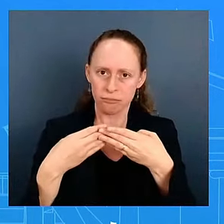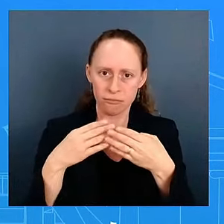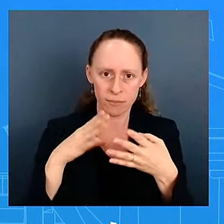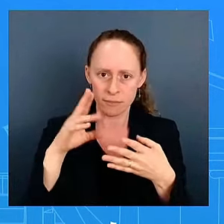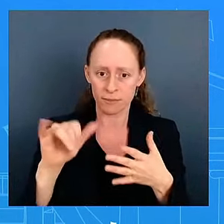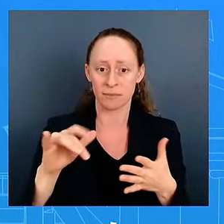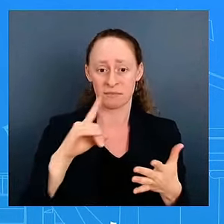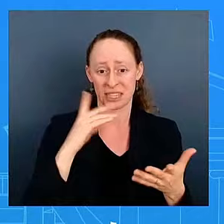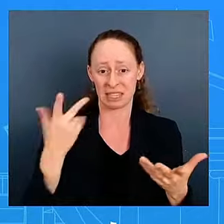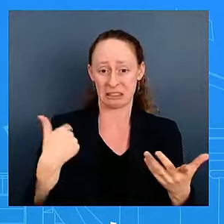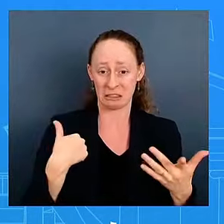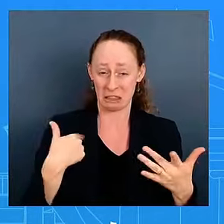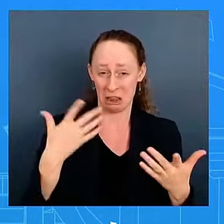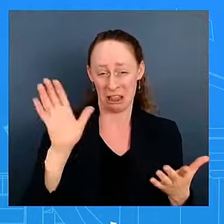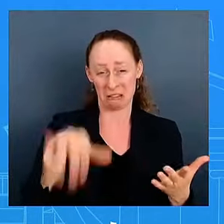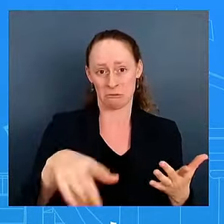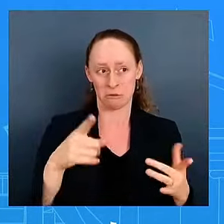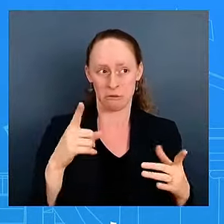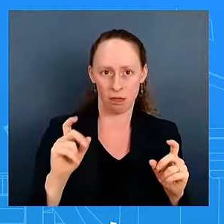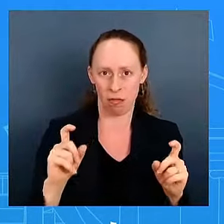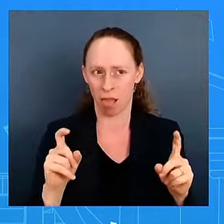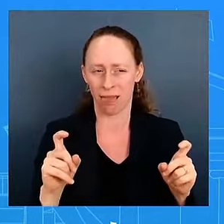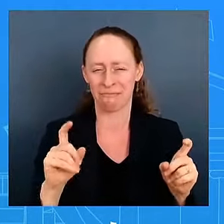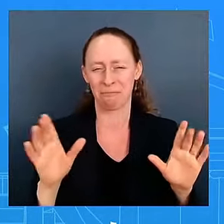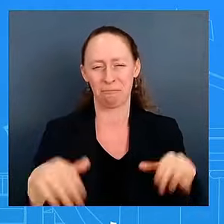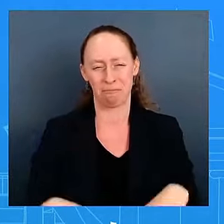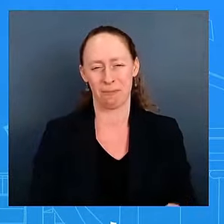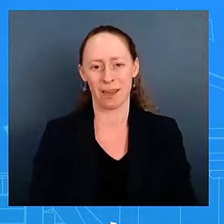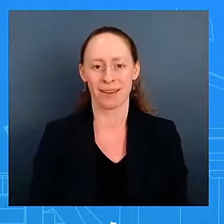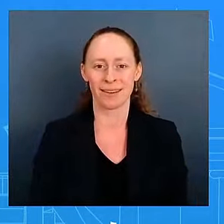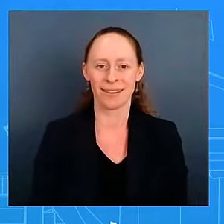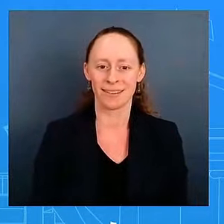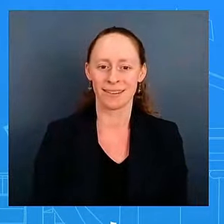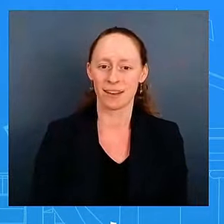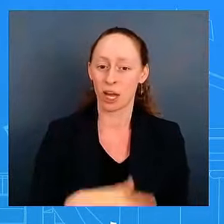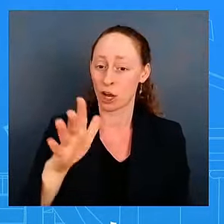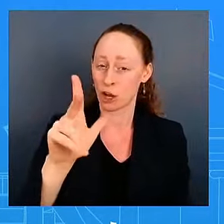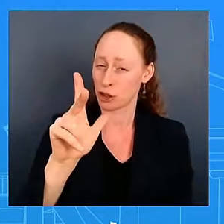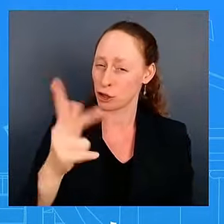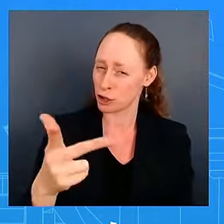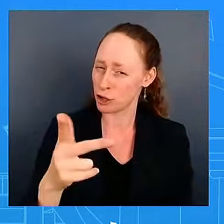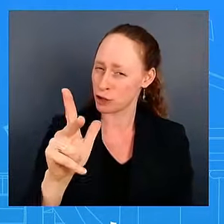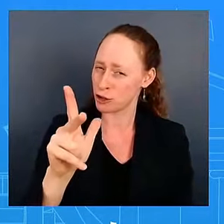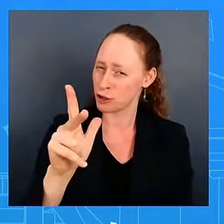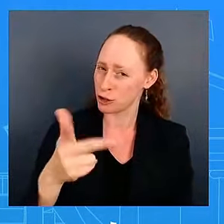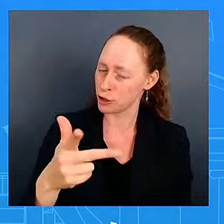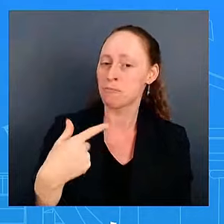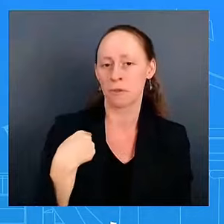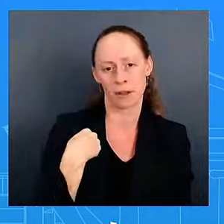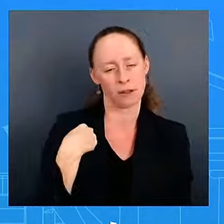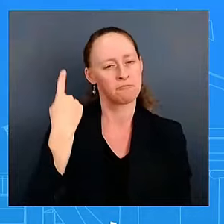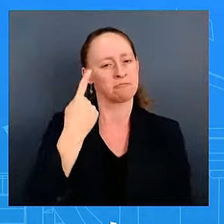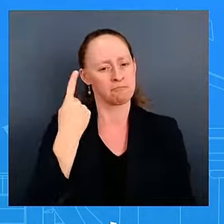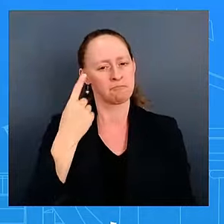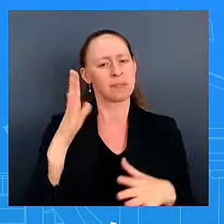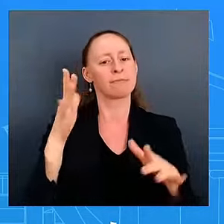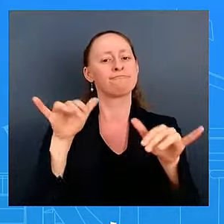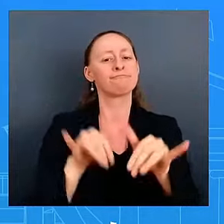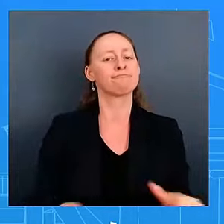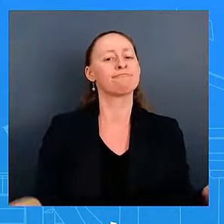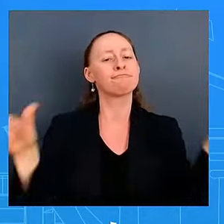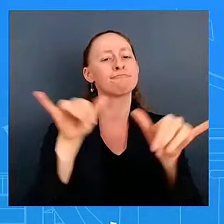I have a very final question on the annual letter from Dr. O'Connor. He said that the